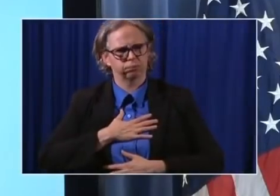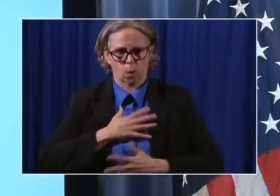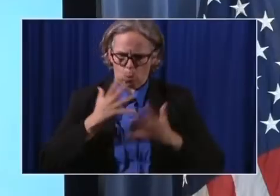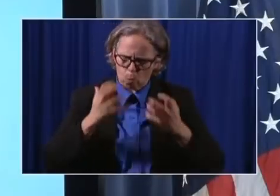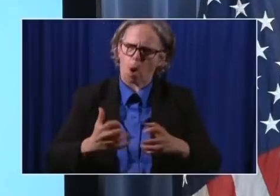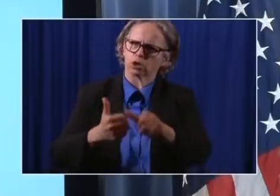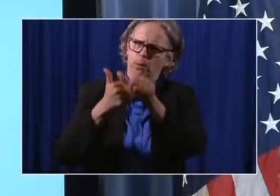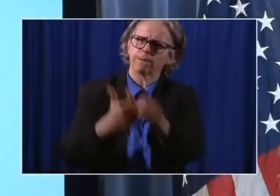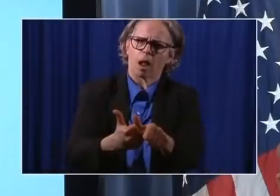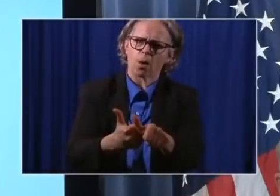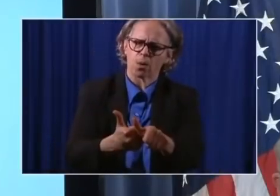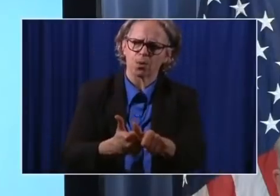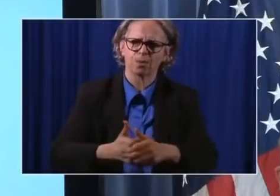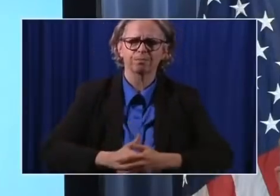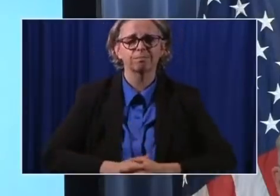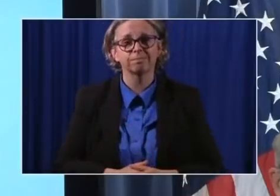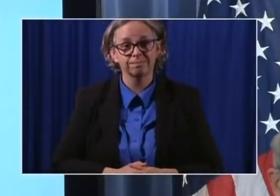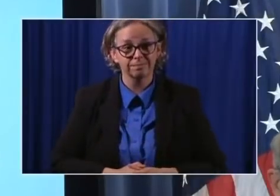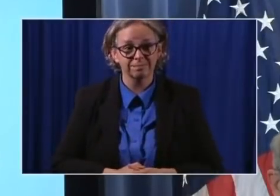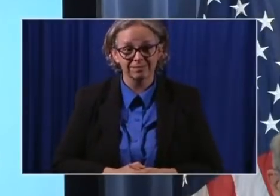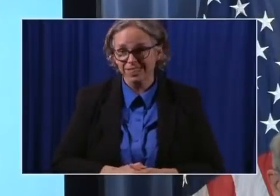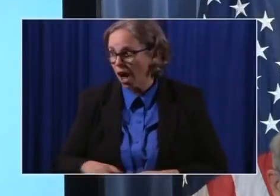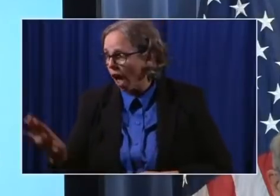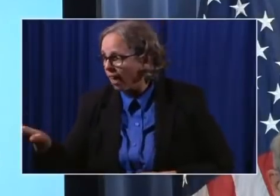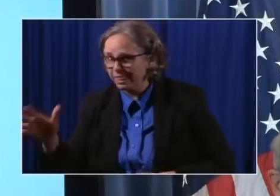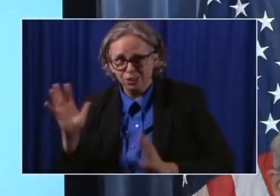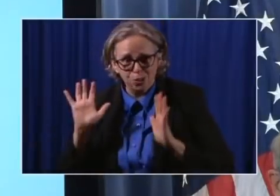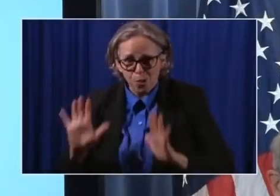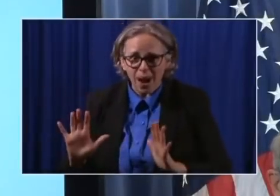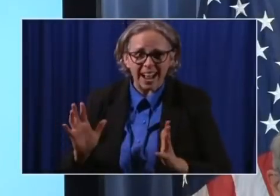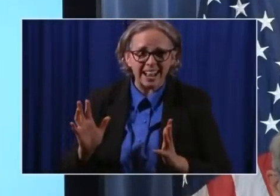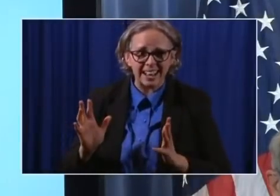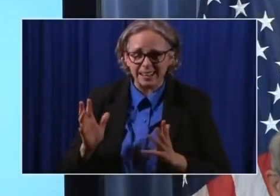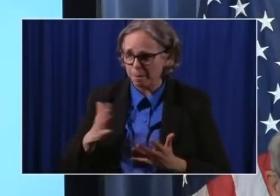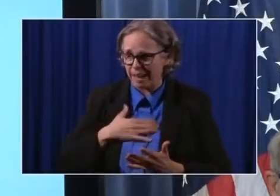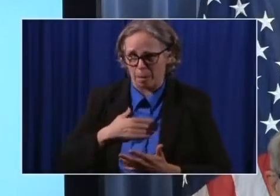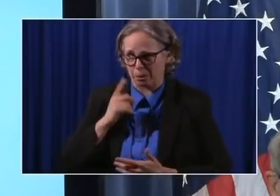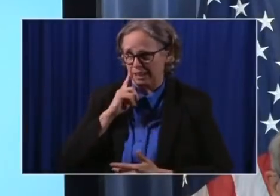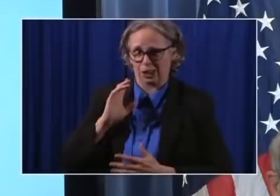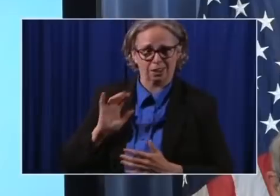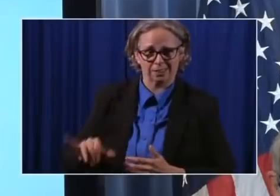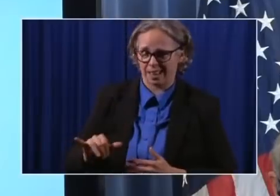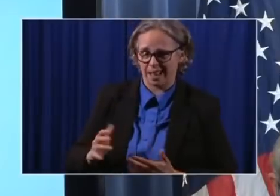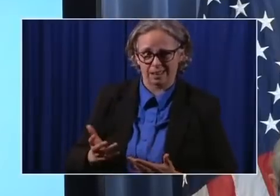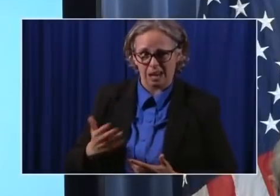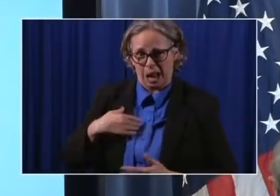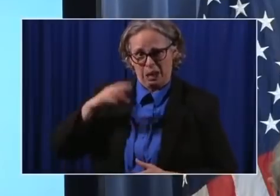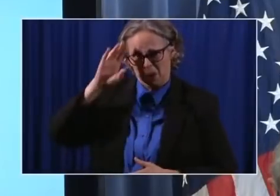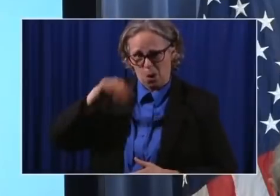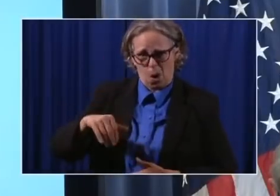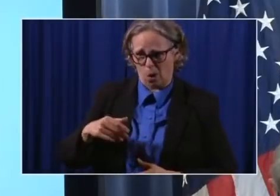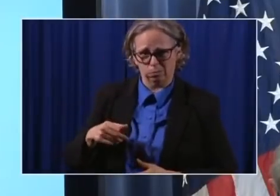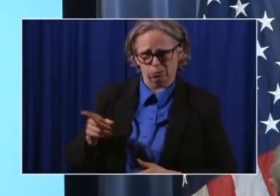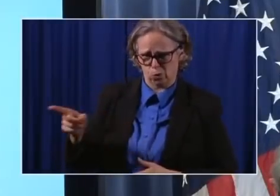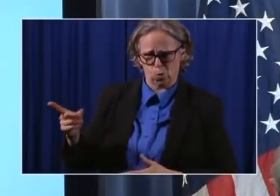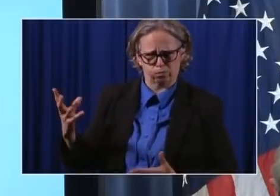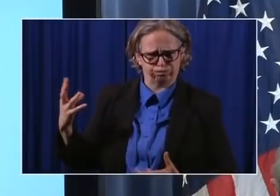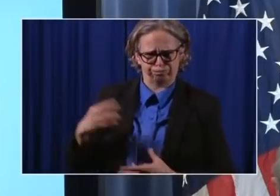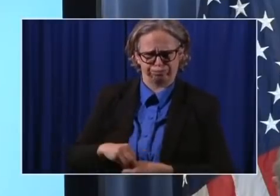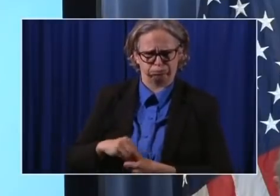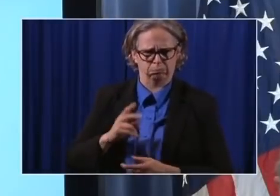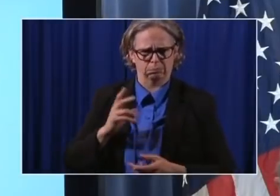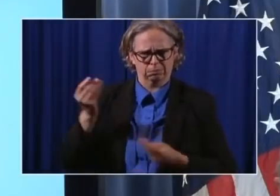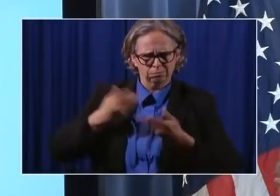orders. That's great. That's always great news. I know that's what you've been transmitting to me and to our